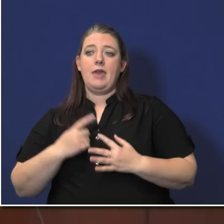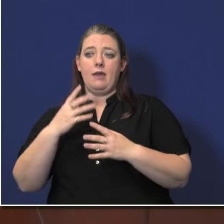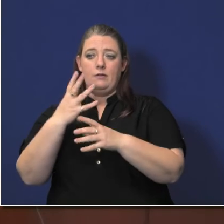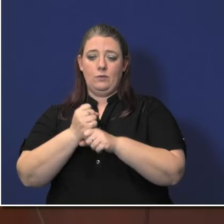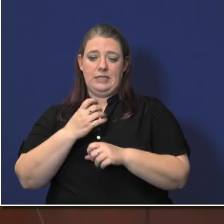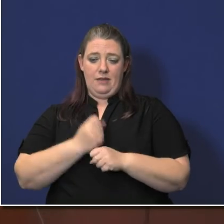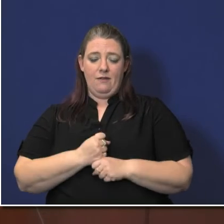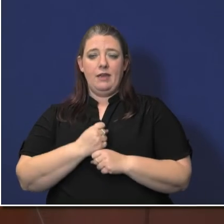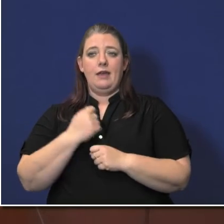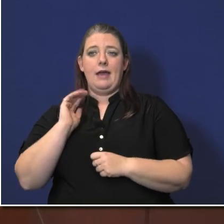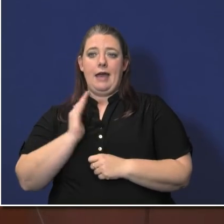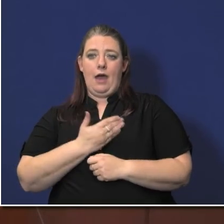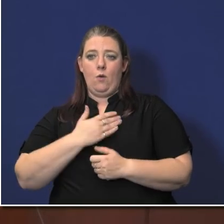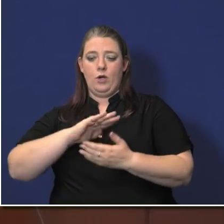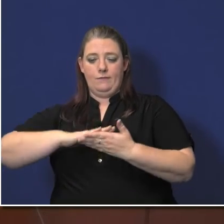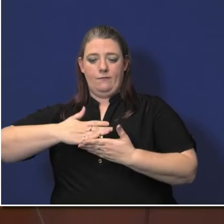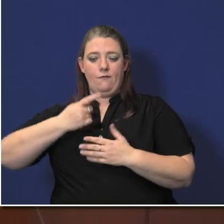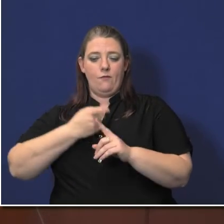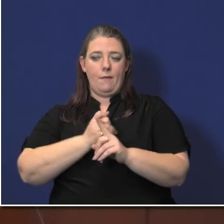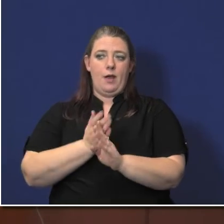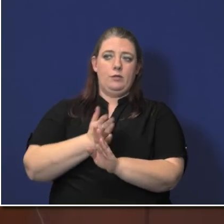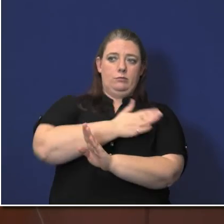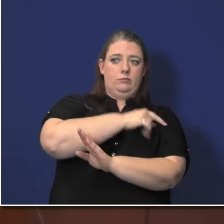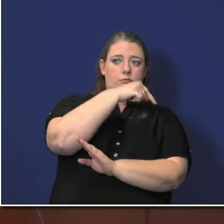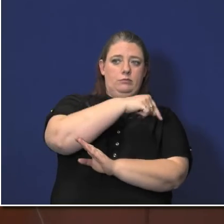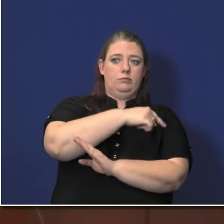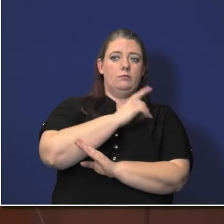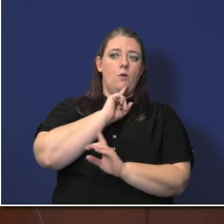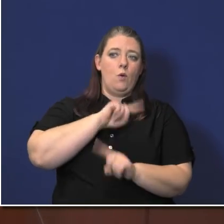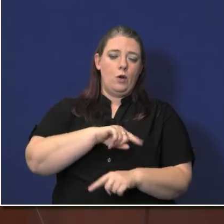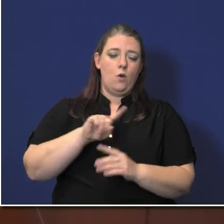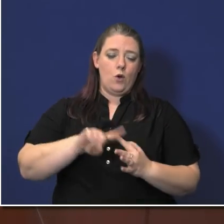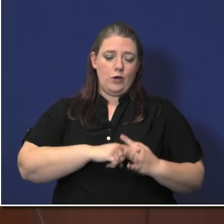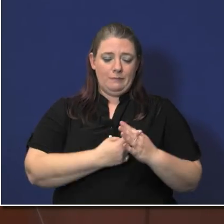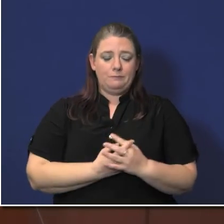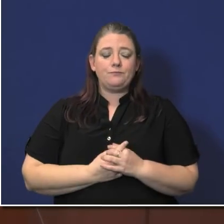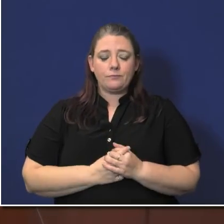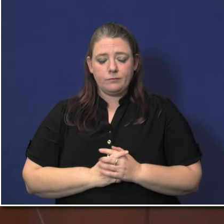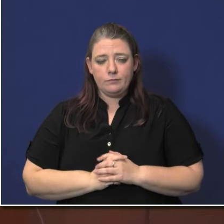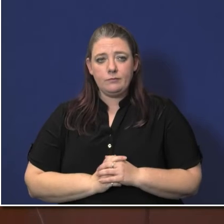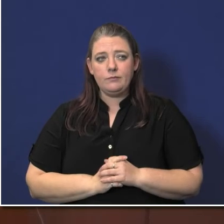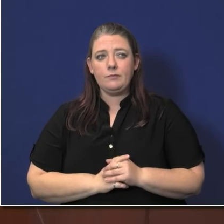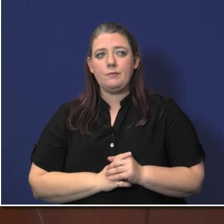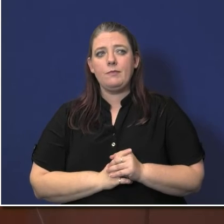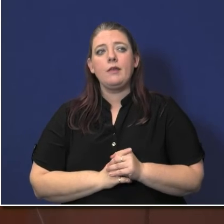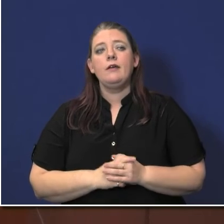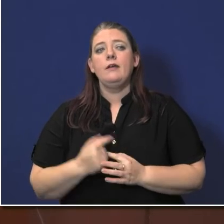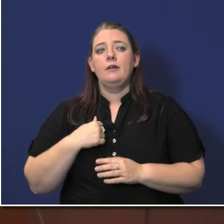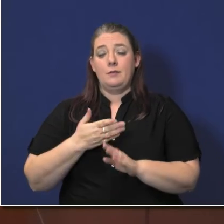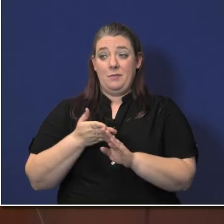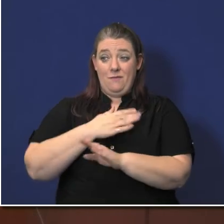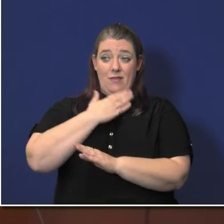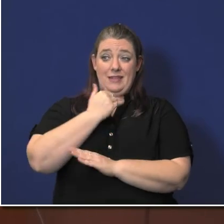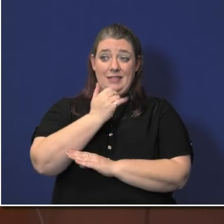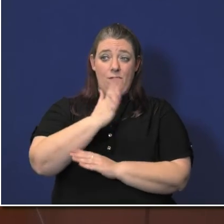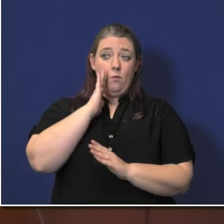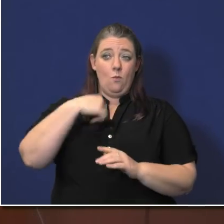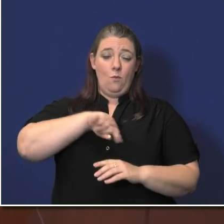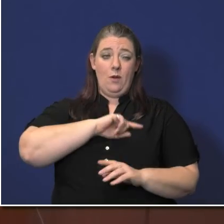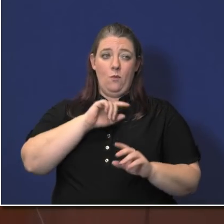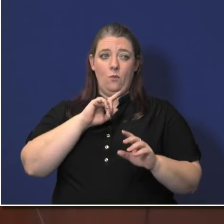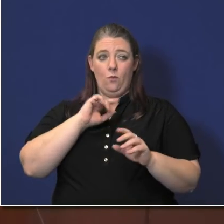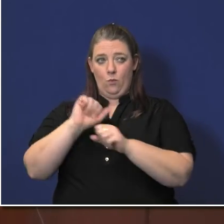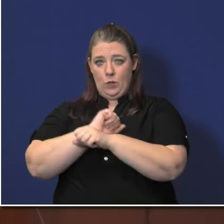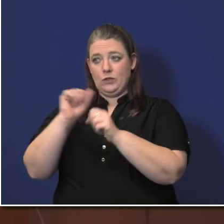our devices from our original order. As of before Thanksgiving, we worked